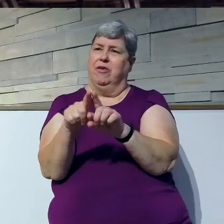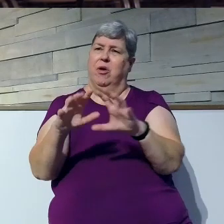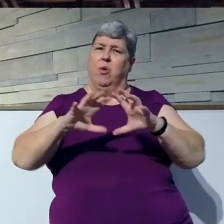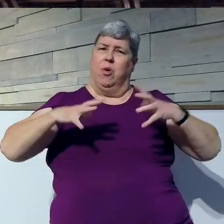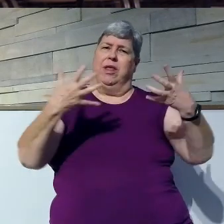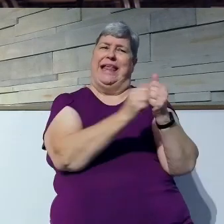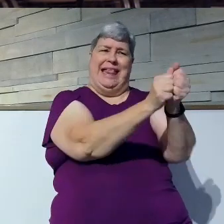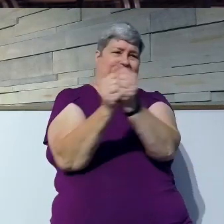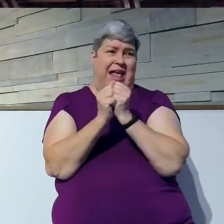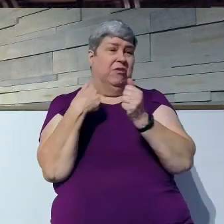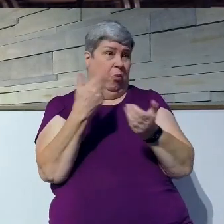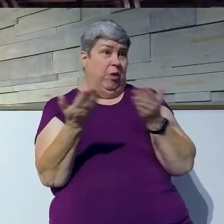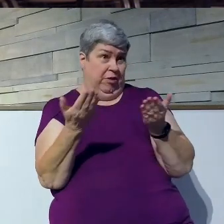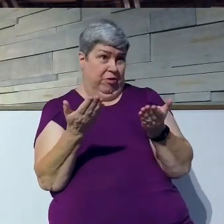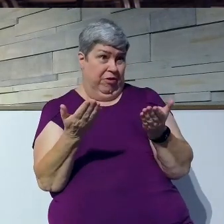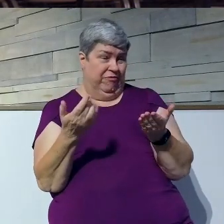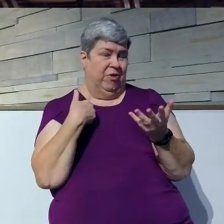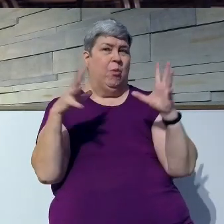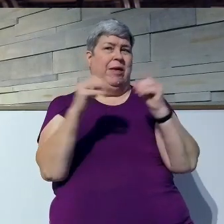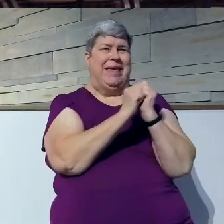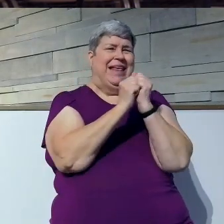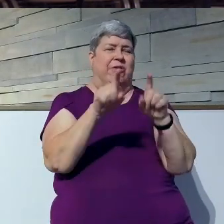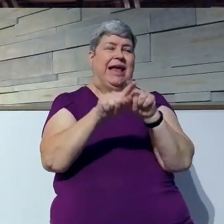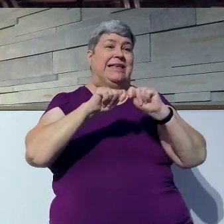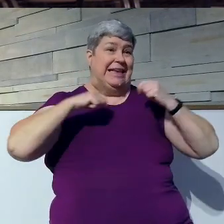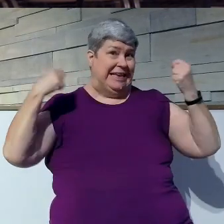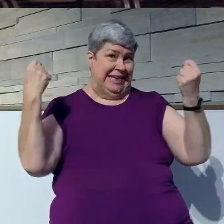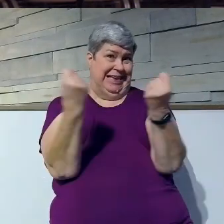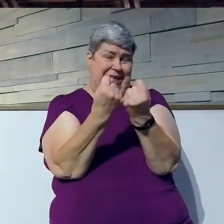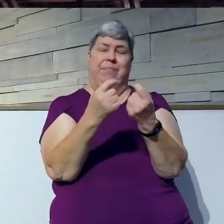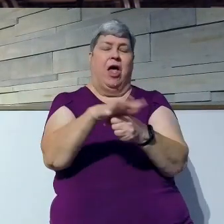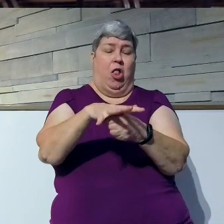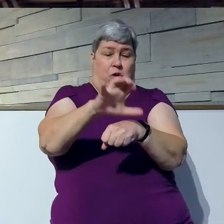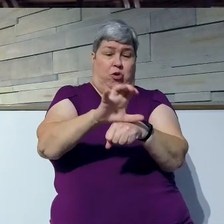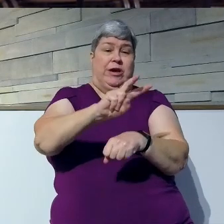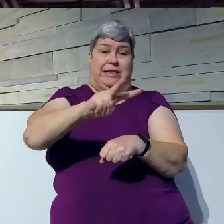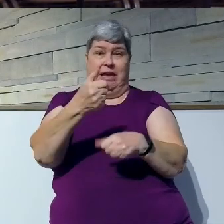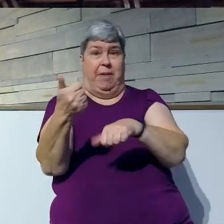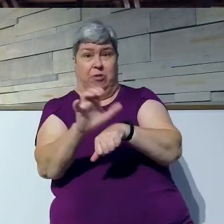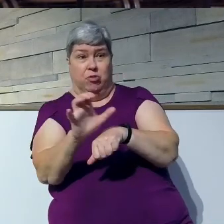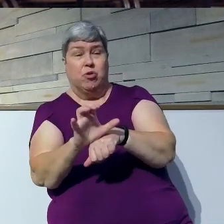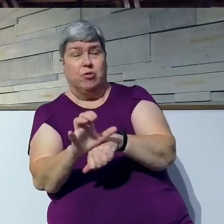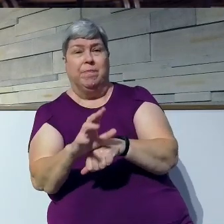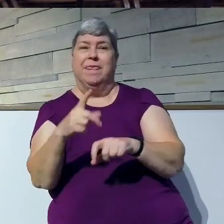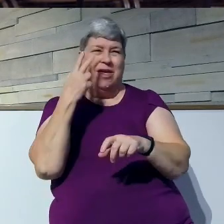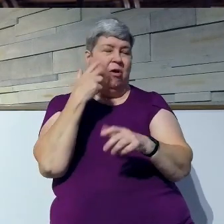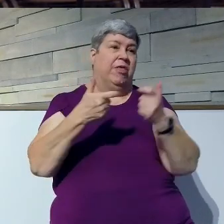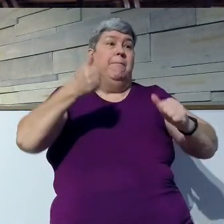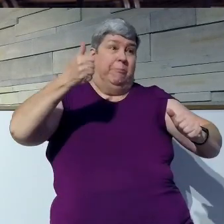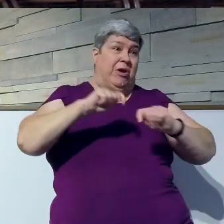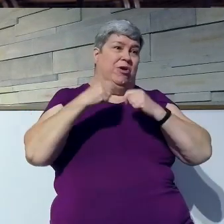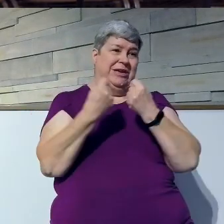God together. We come together as a team. Local church, Second Baptist Church, and of course the bigger team